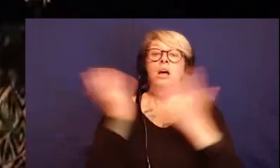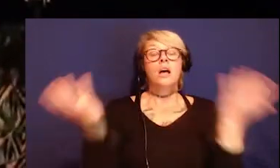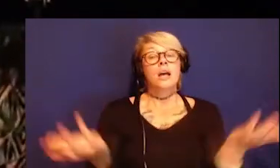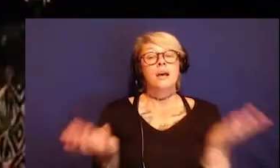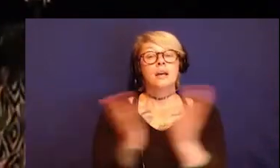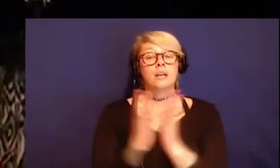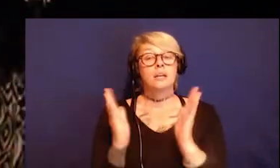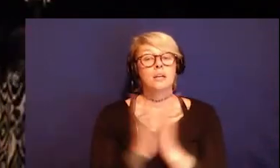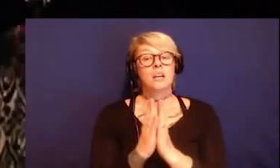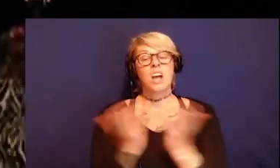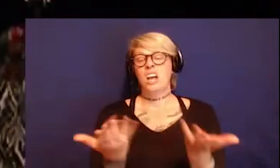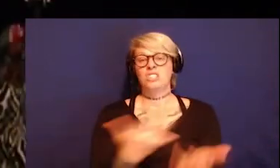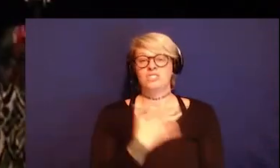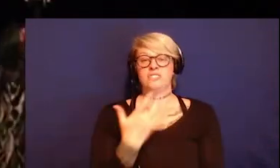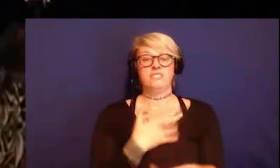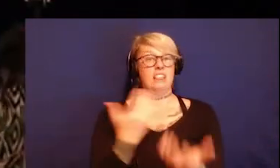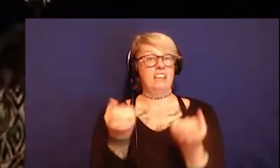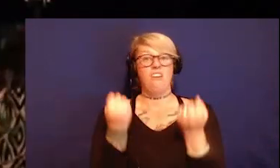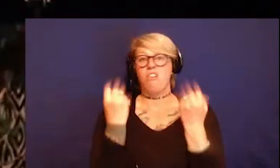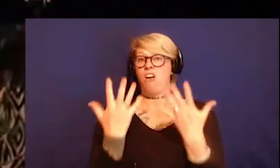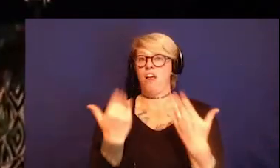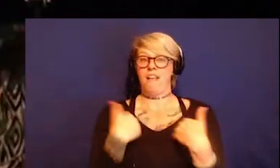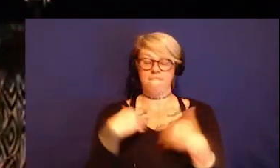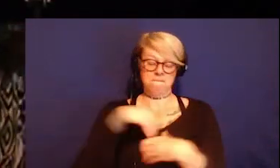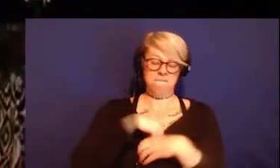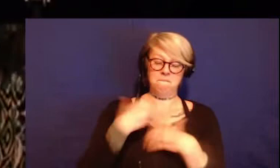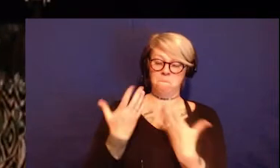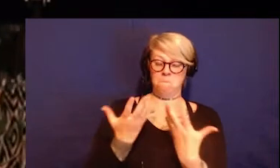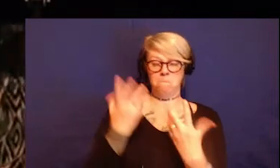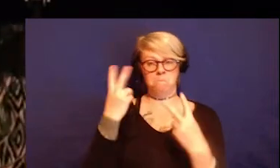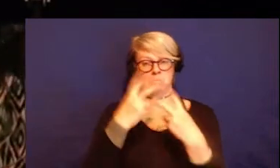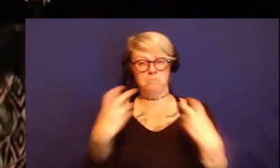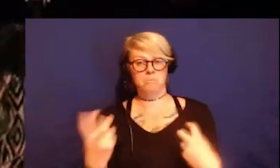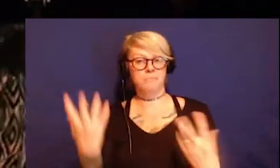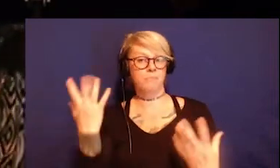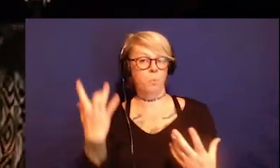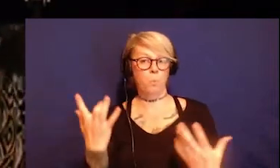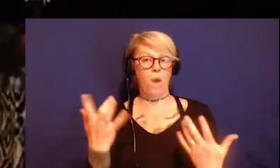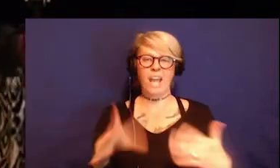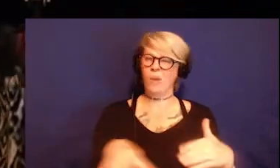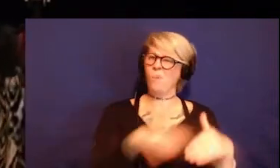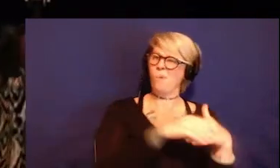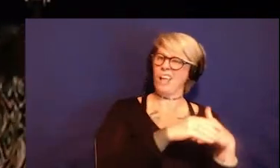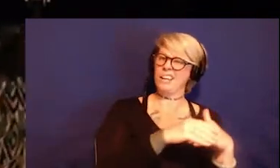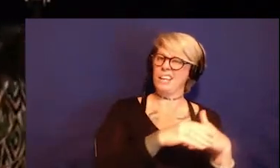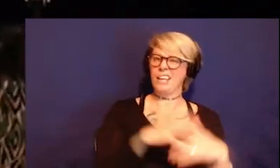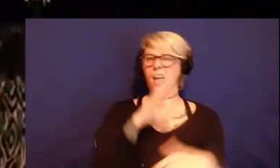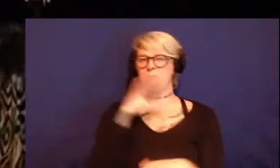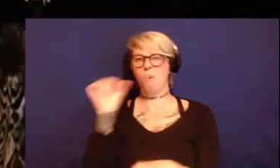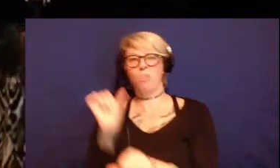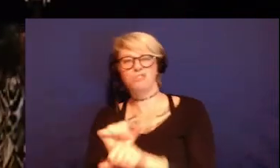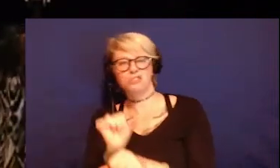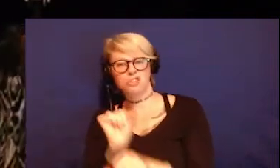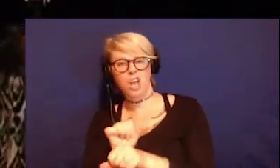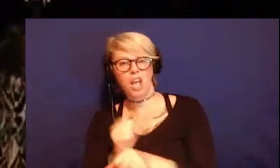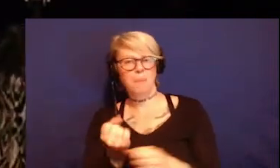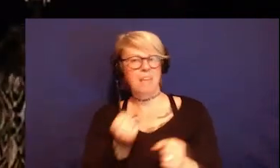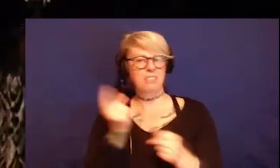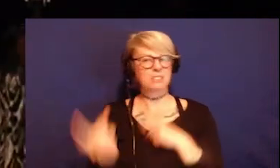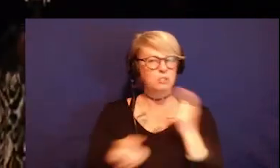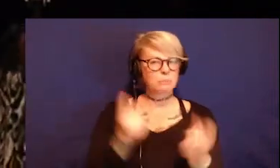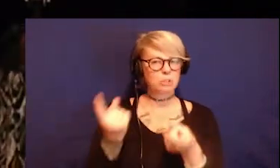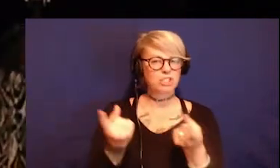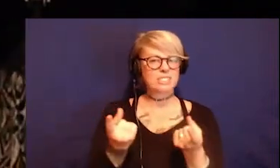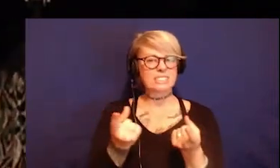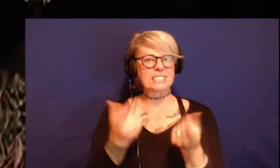Well, I just feel like there's a lot to unpack here. You know, like why the mix between the wedding and my old job and the strippers. I